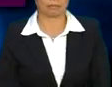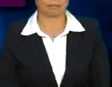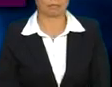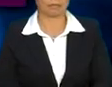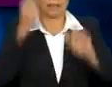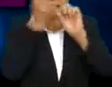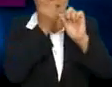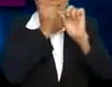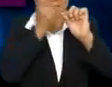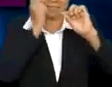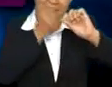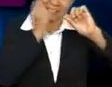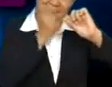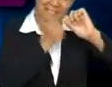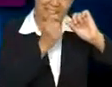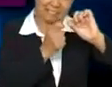A nail.